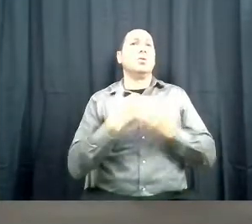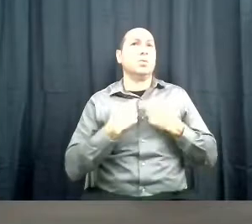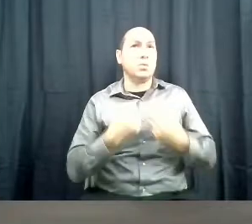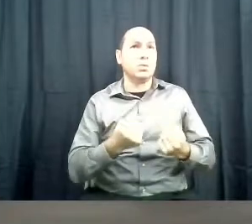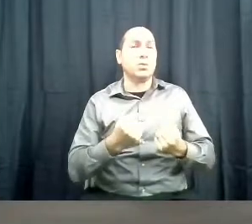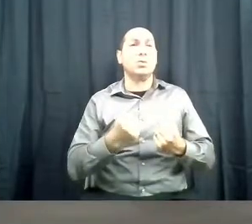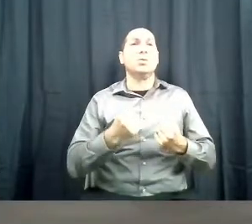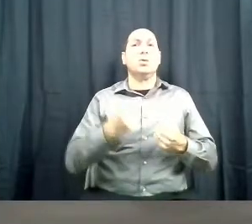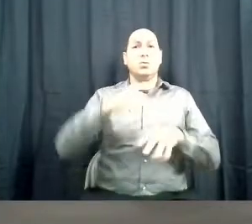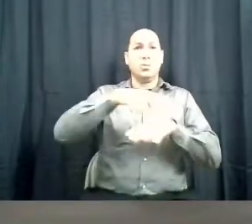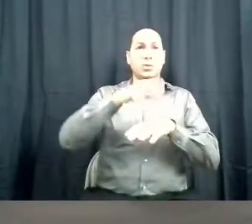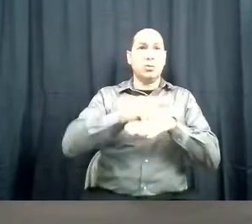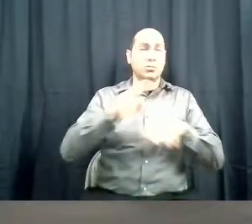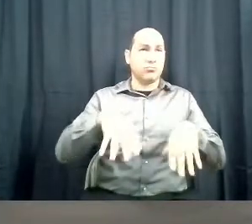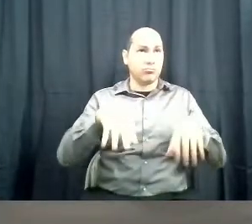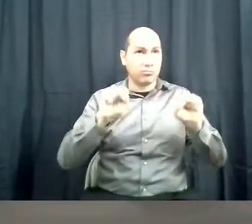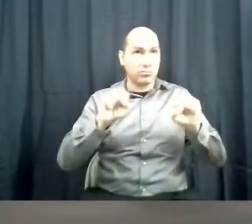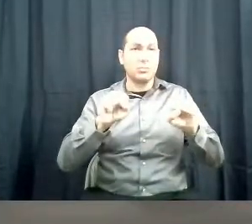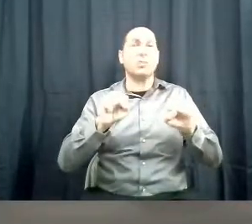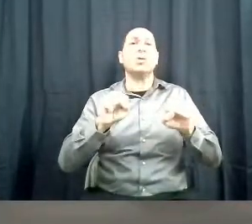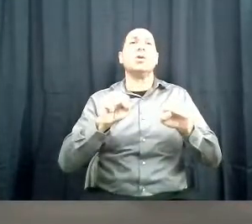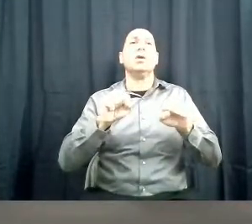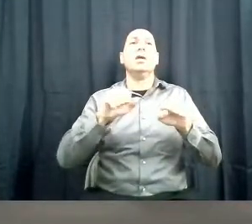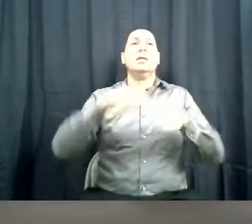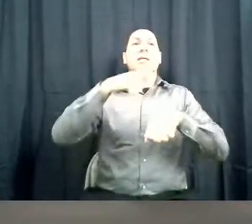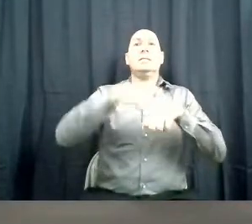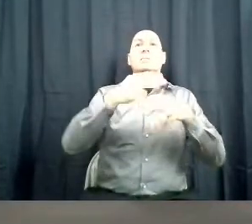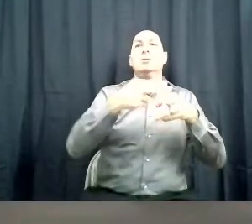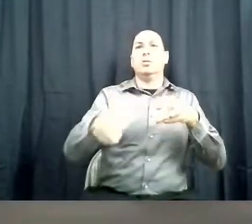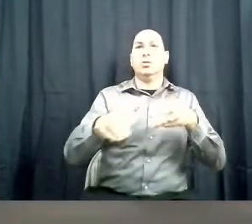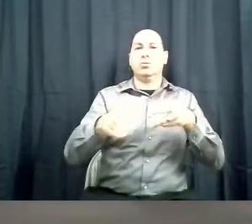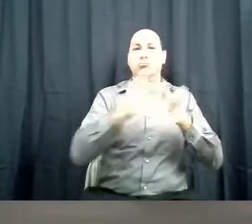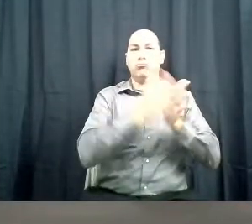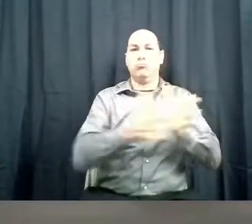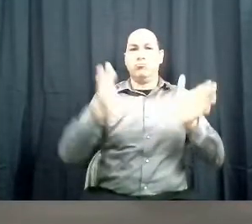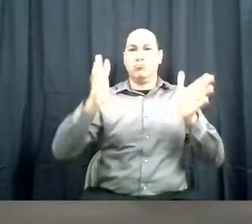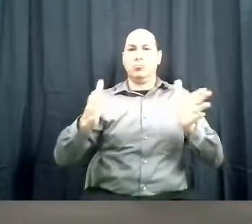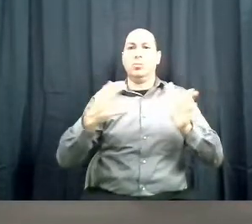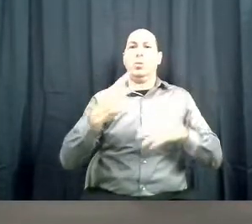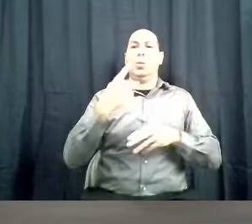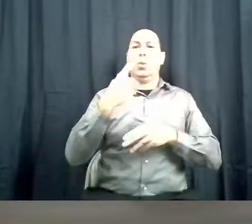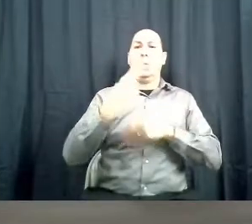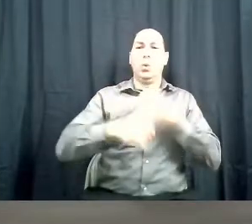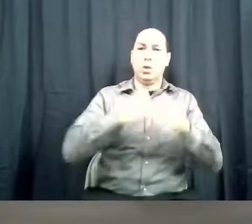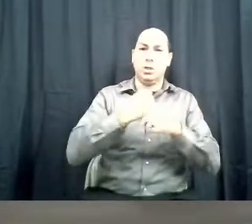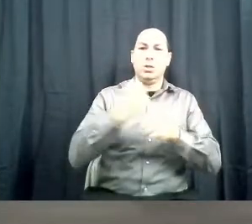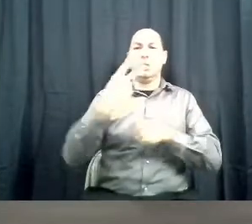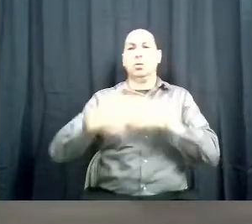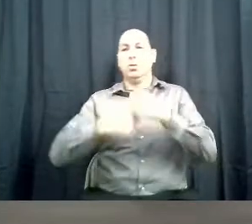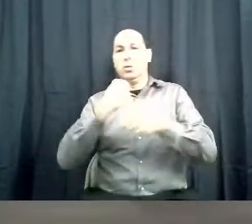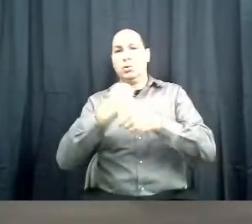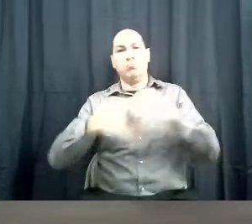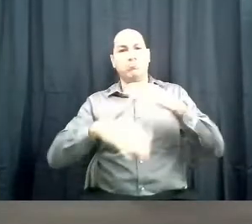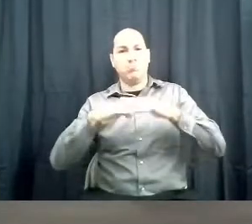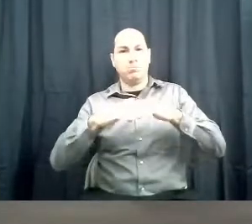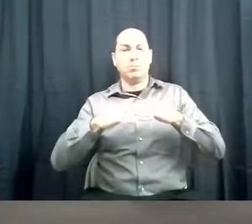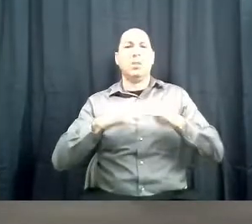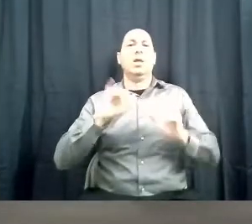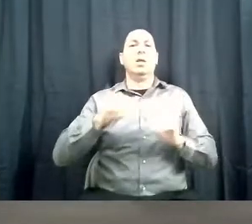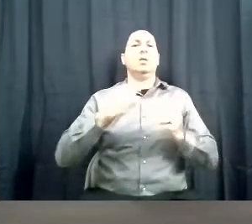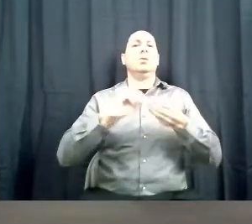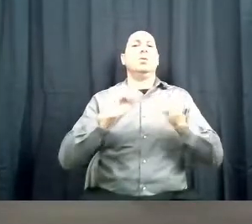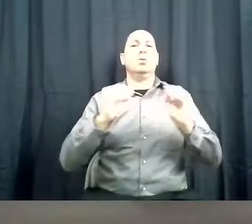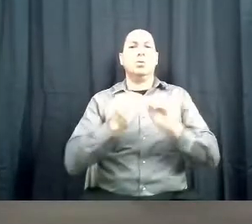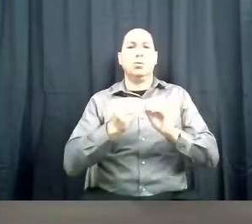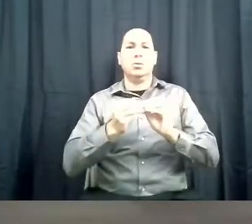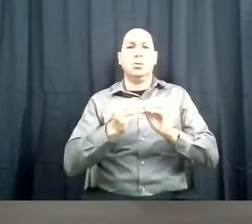a short-term basis, 1 year, 2 years at a time, with little to no confidence that those numbers can be replicated